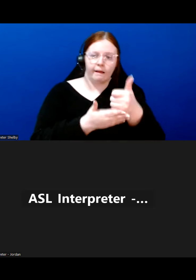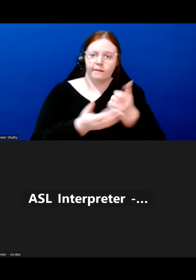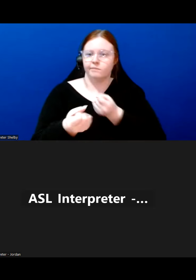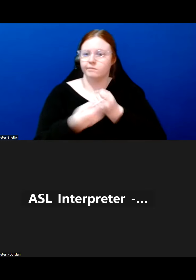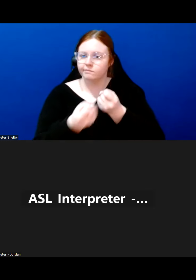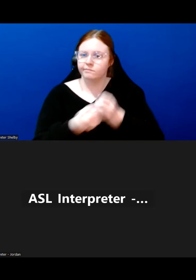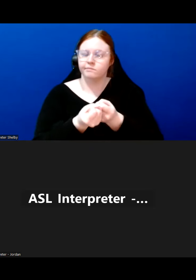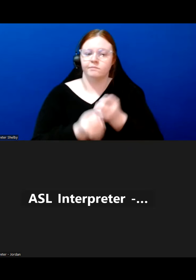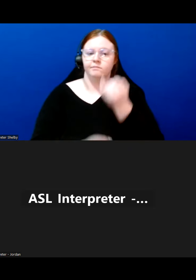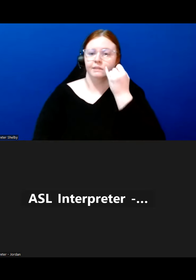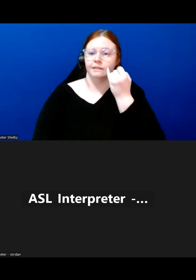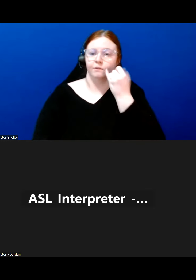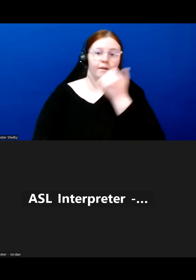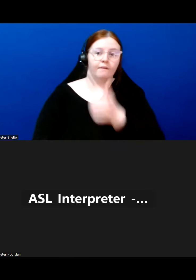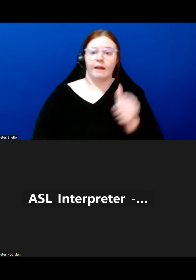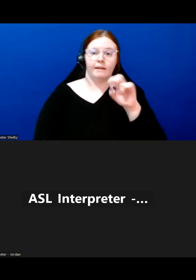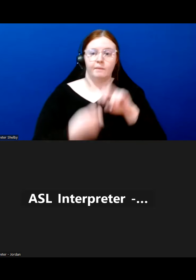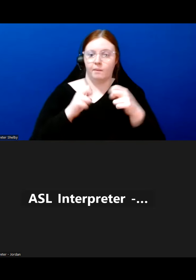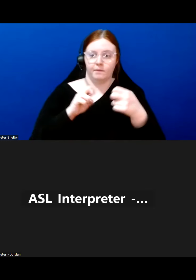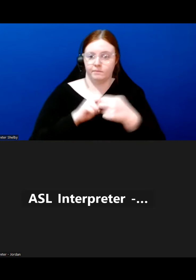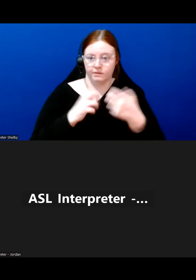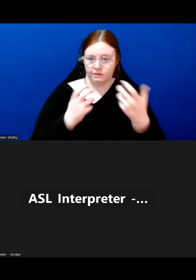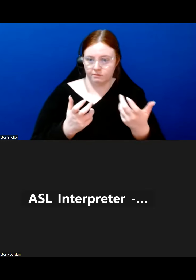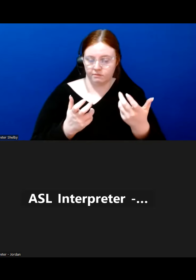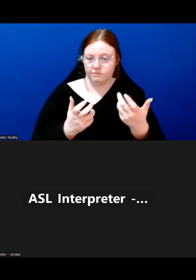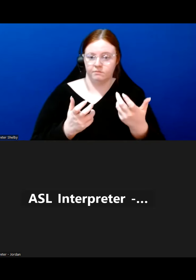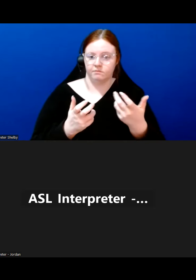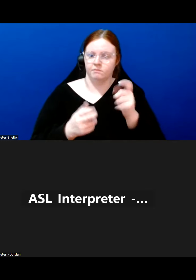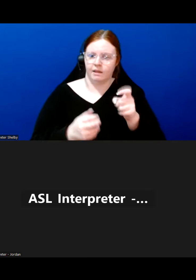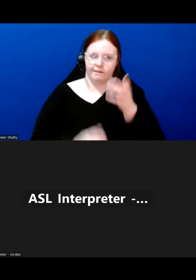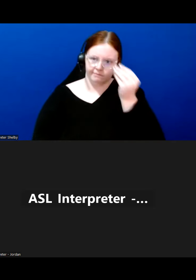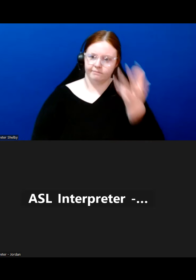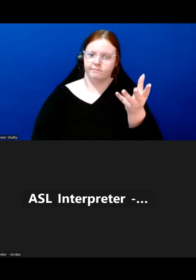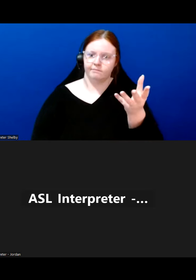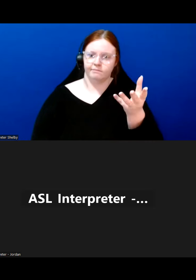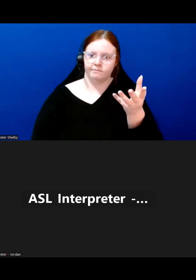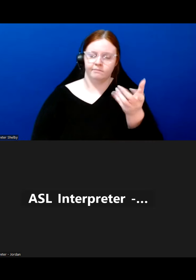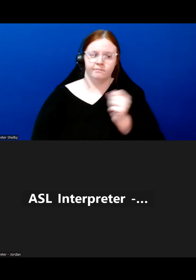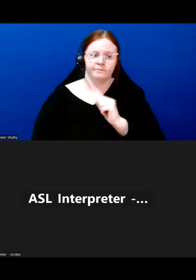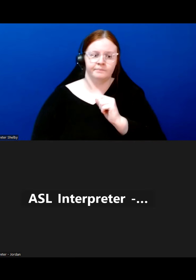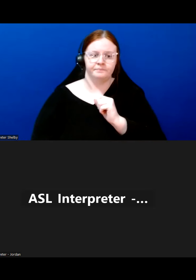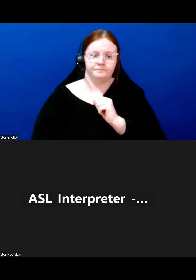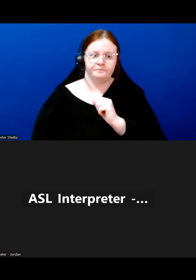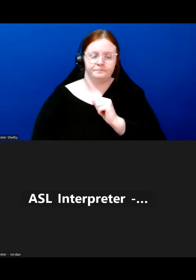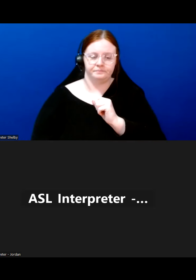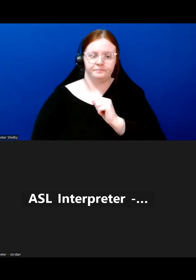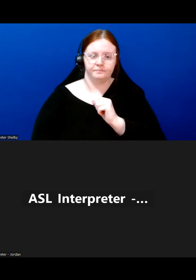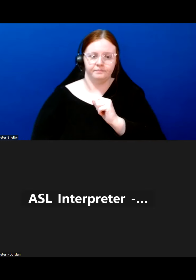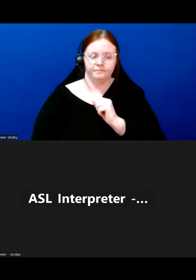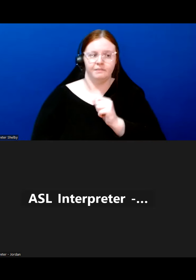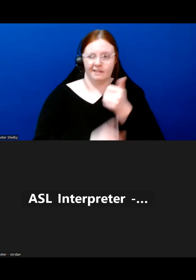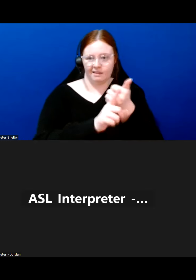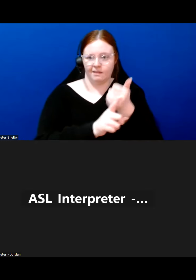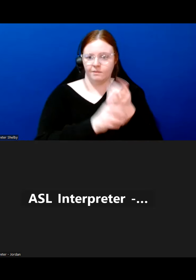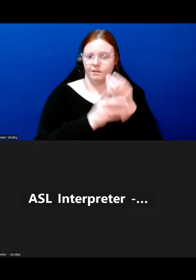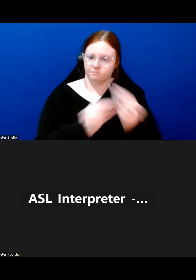you're having any issues whatsoever, you need to communicate that with your hearing professional so that they can resolve that and